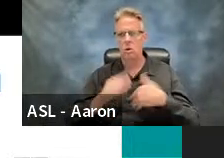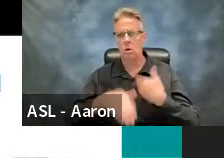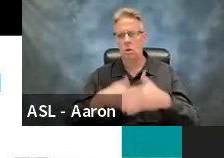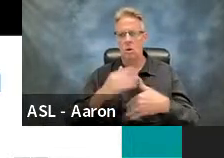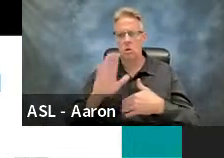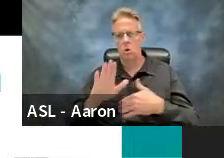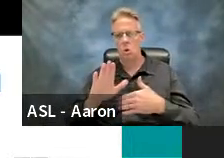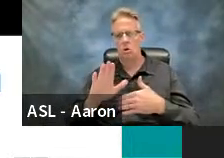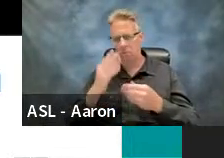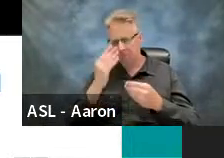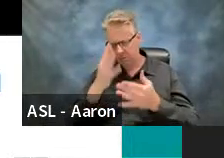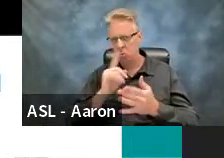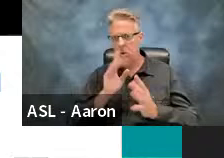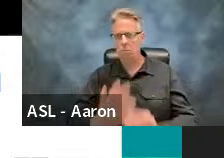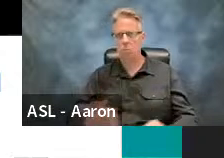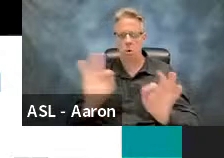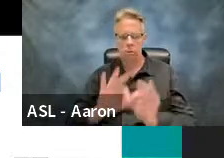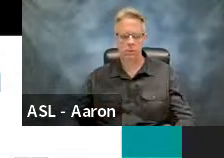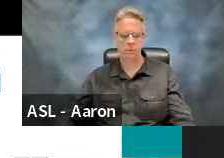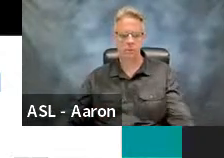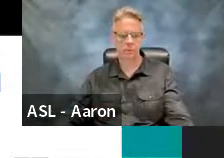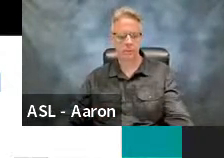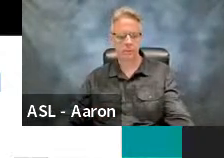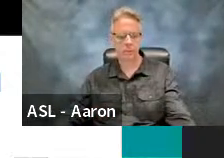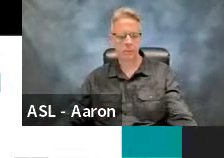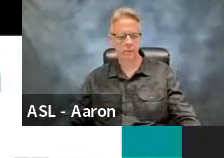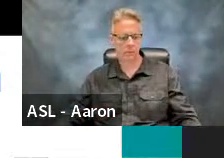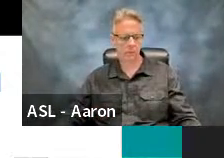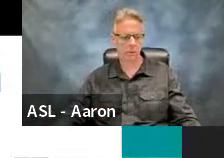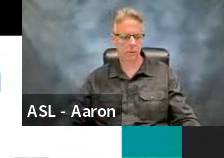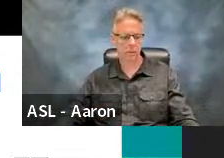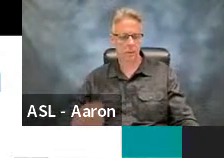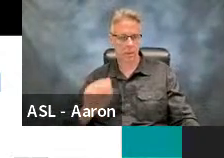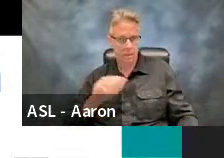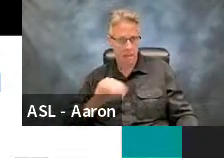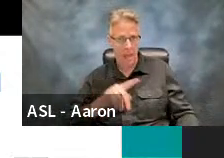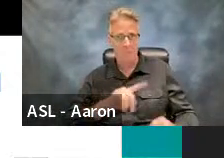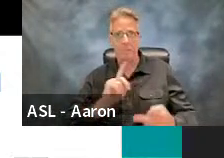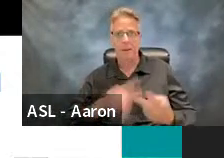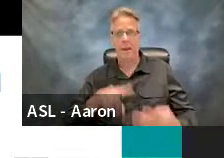material because it's so critical. So Sam, and then I think Dina.